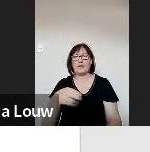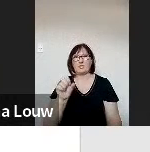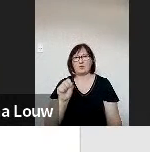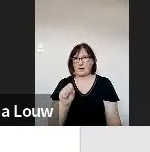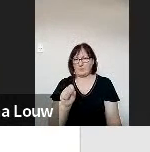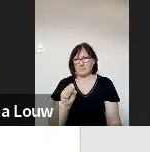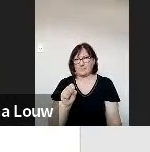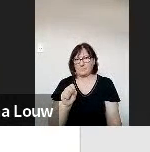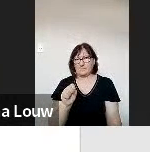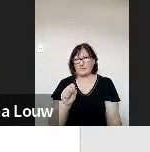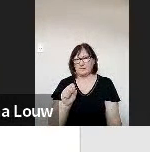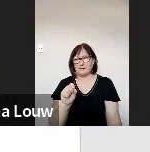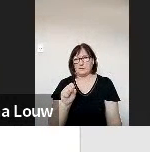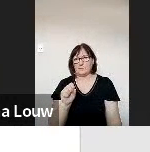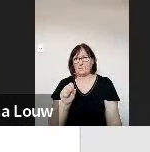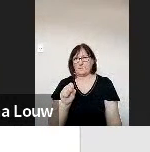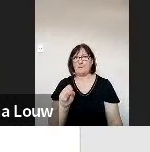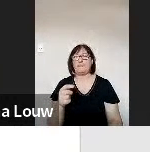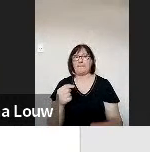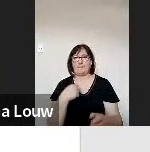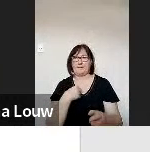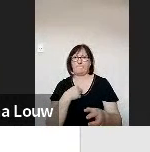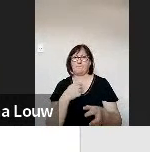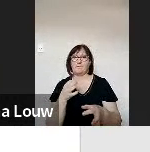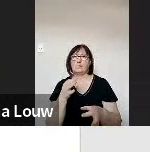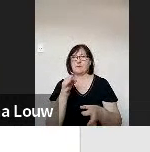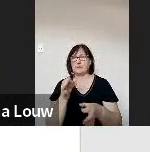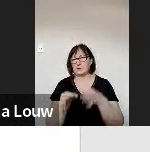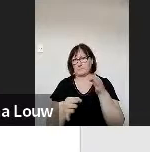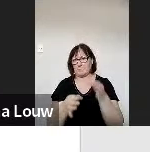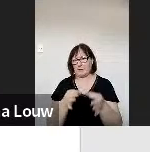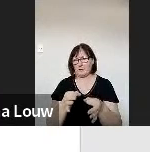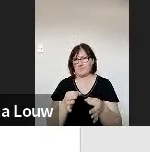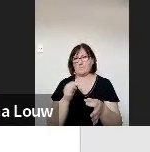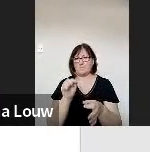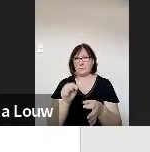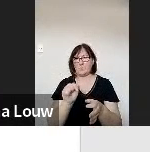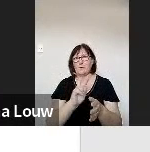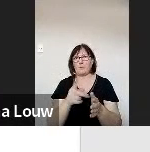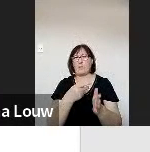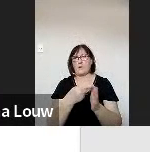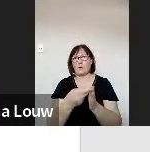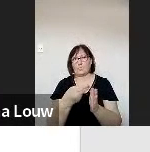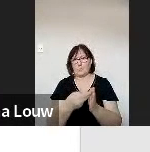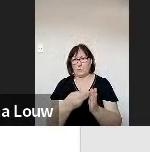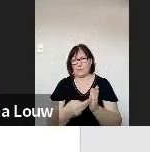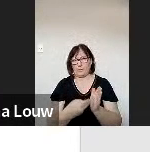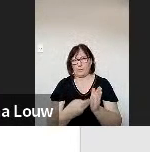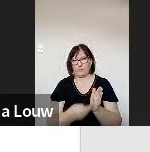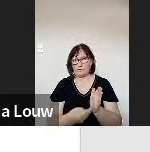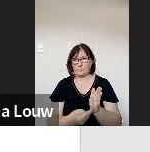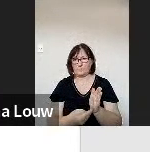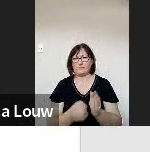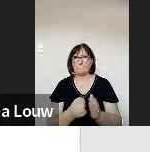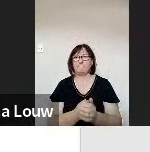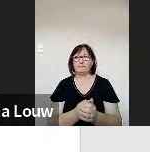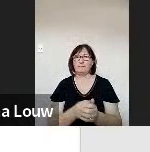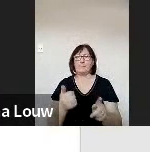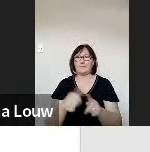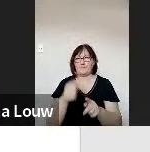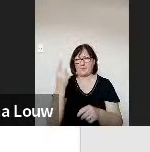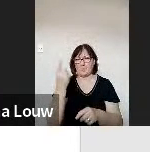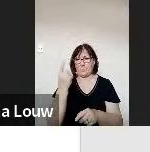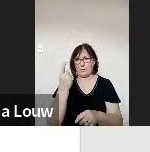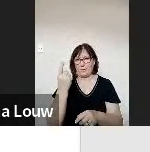you through the general rule of interpretation in the next slides. General Rule 1, it provides